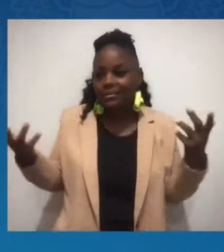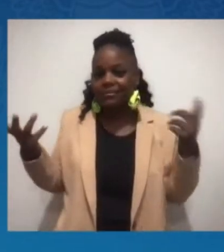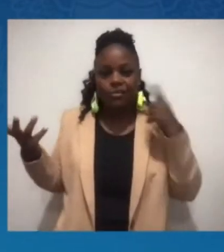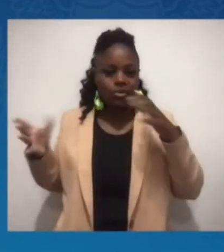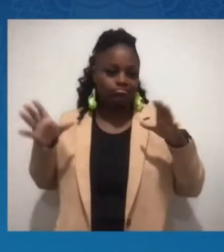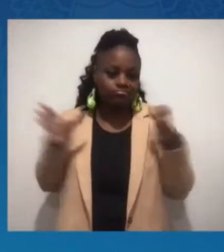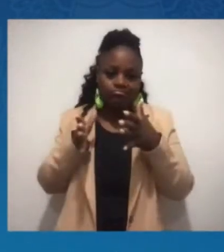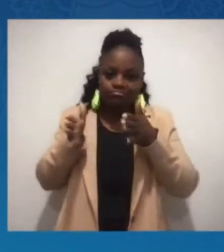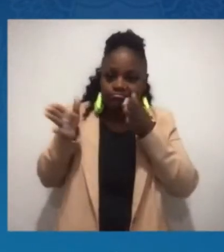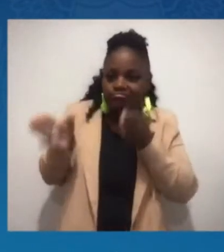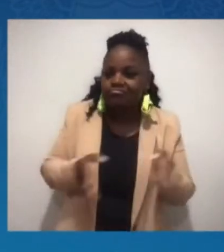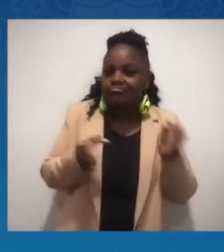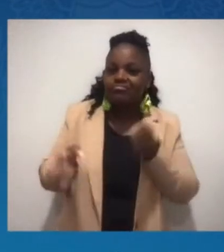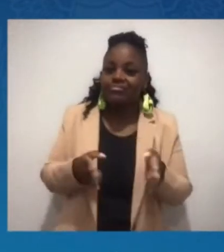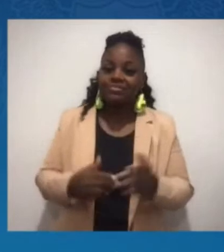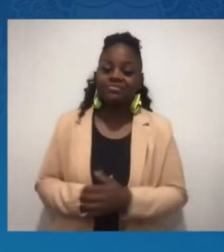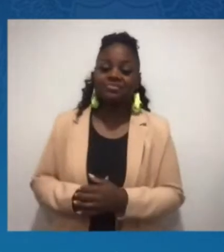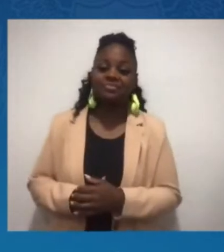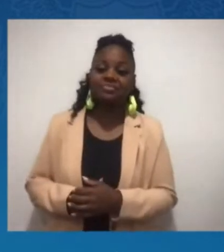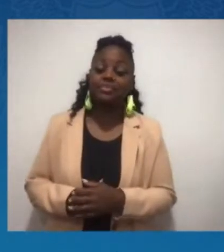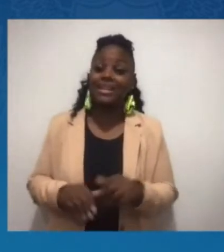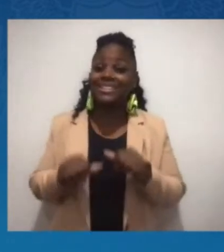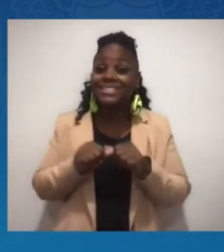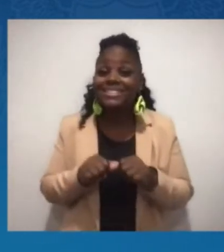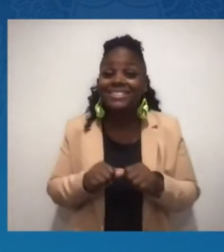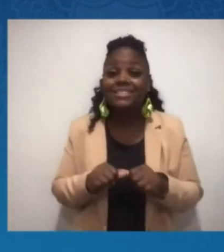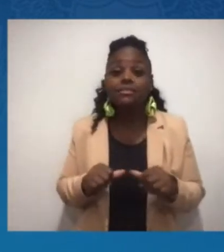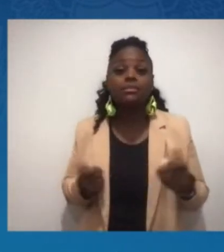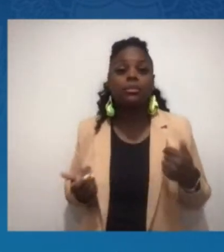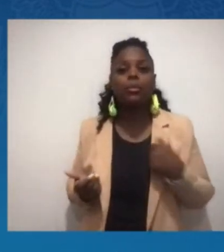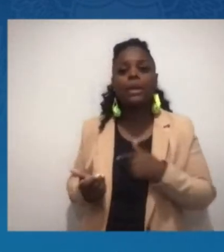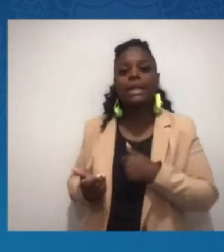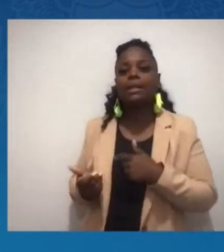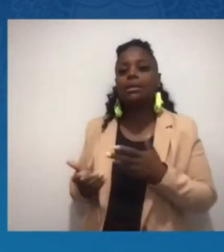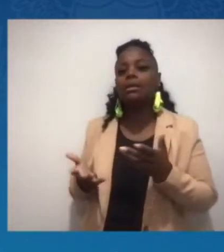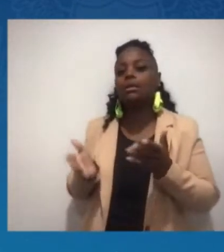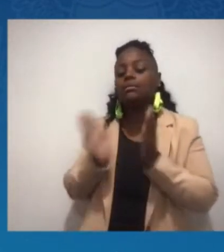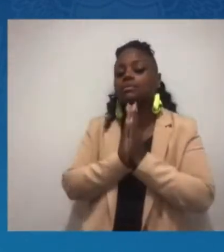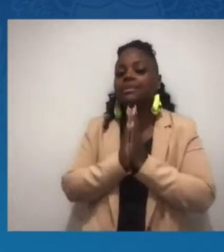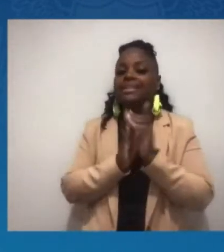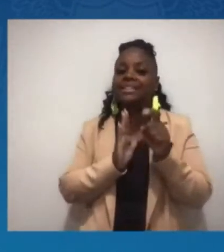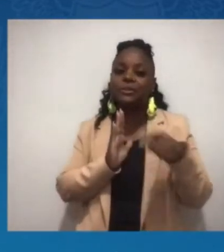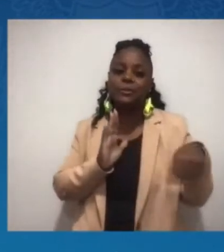To keep it up, because we need you. And I'll mention a very